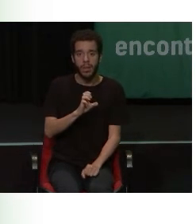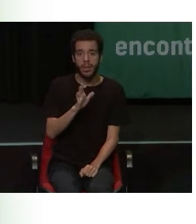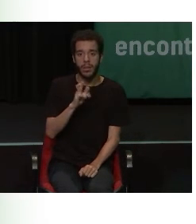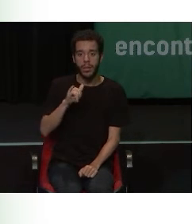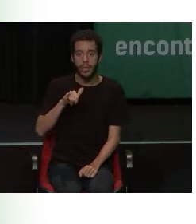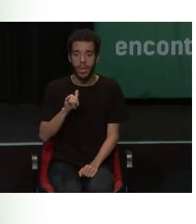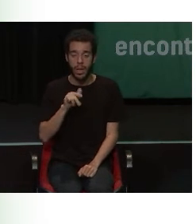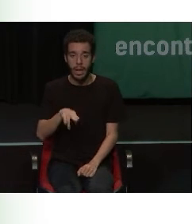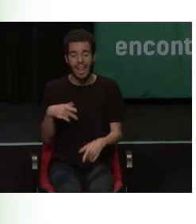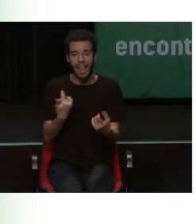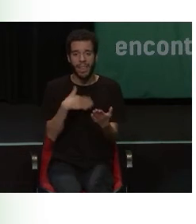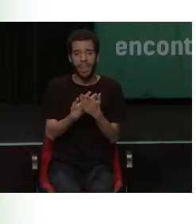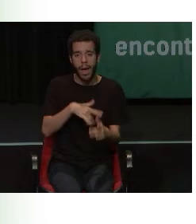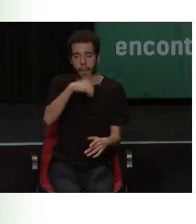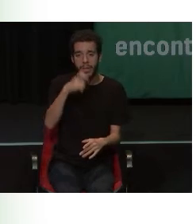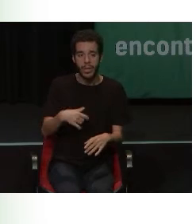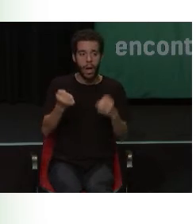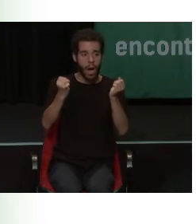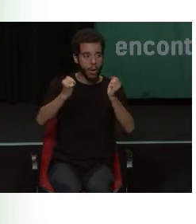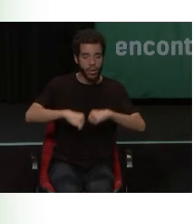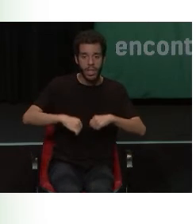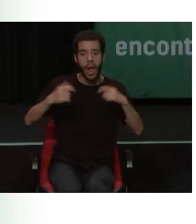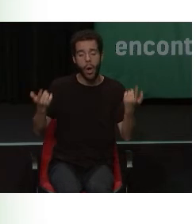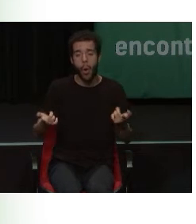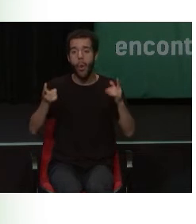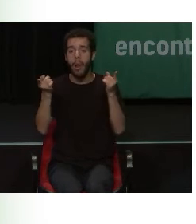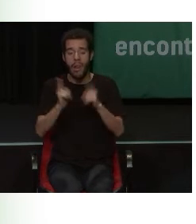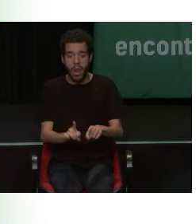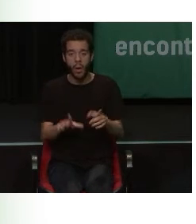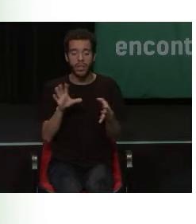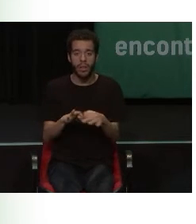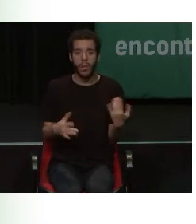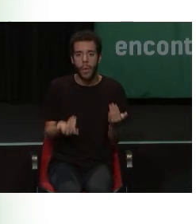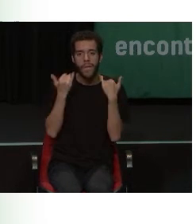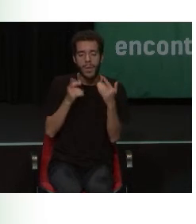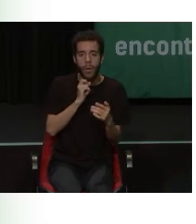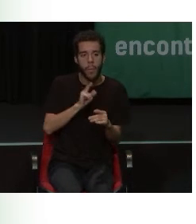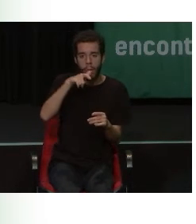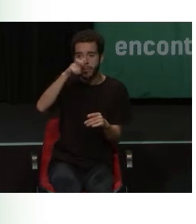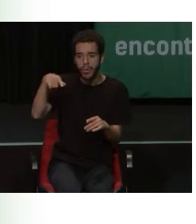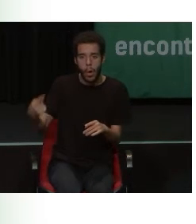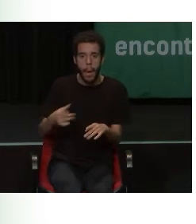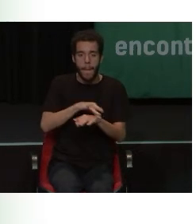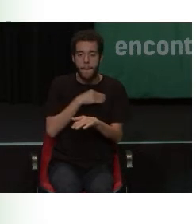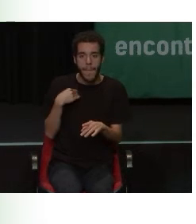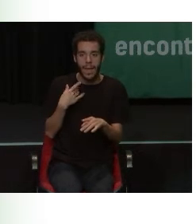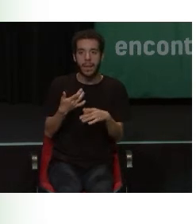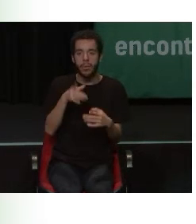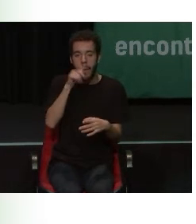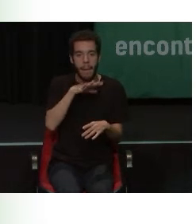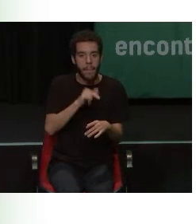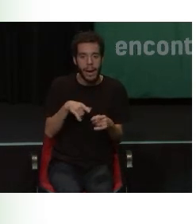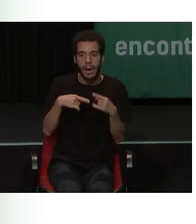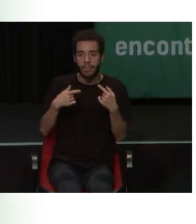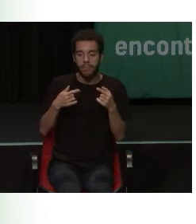blockchain não technologies dar for autorização que esses the dados possam ser citizen, usados giving permission pelos that cuidadores formais the e informais, data will para be além able do